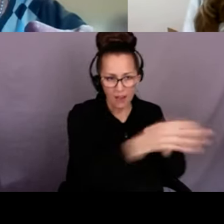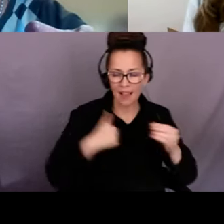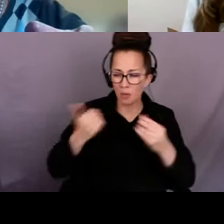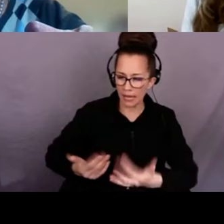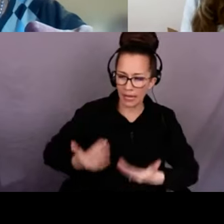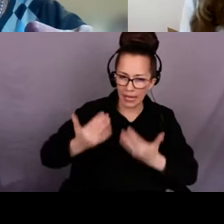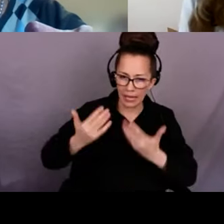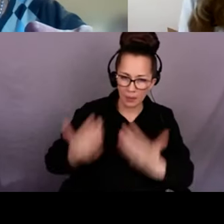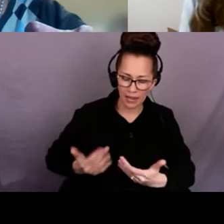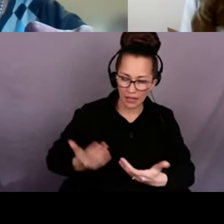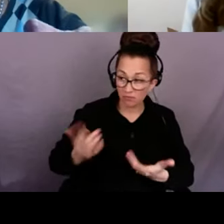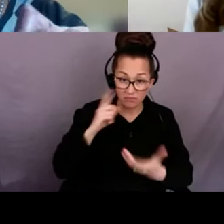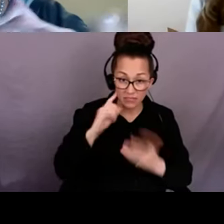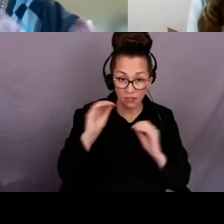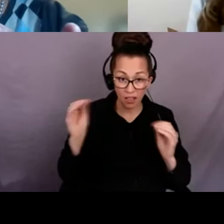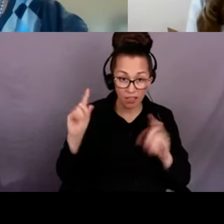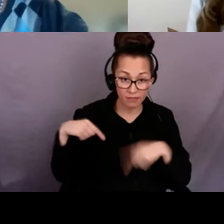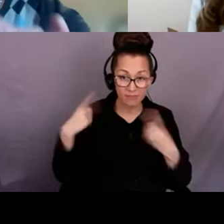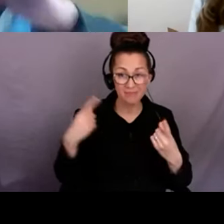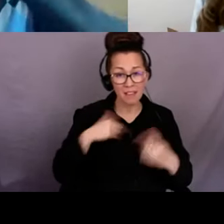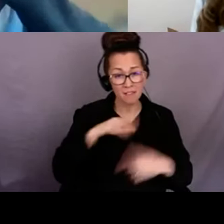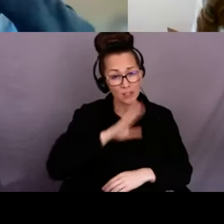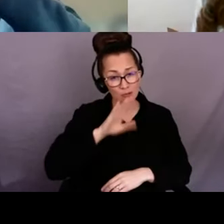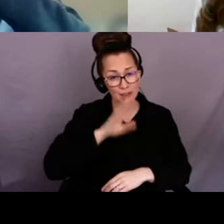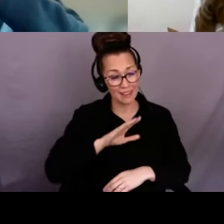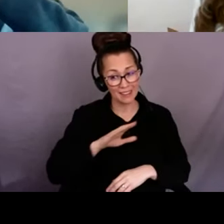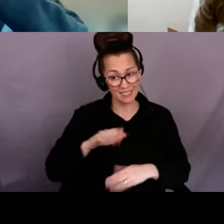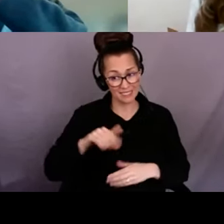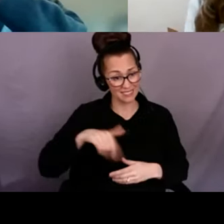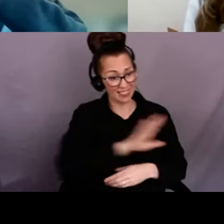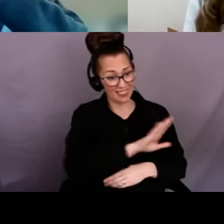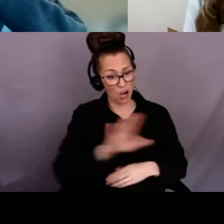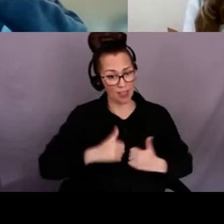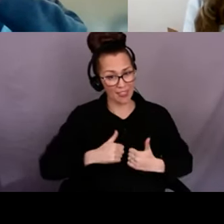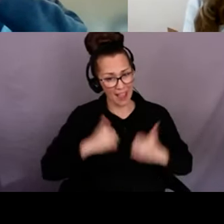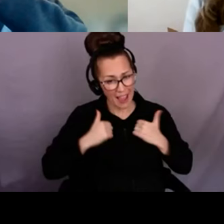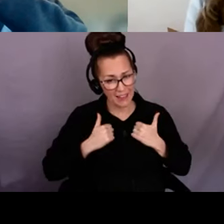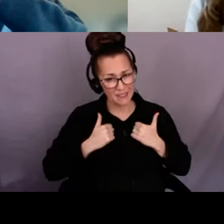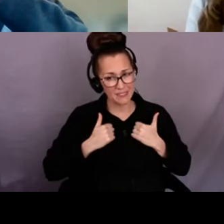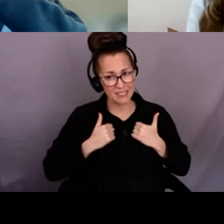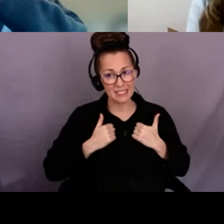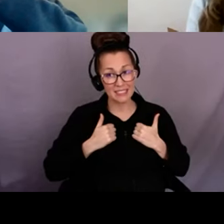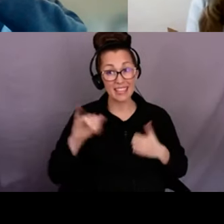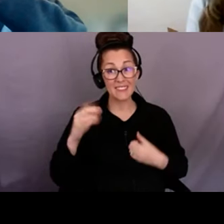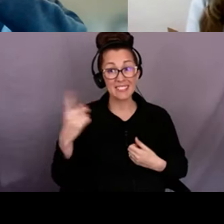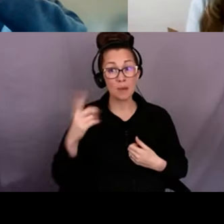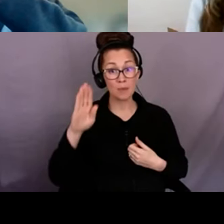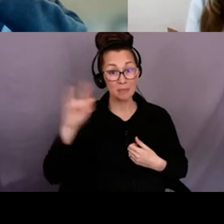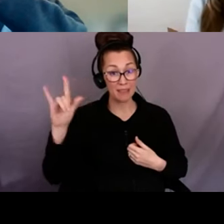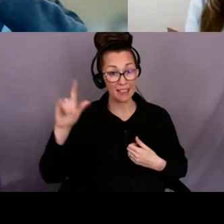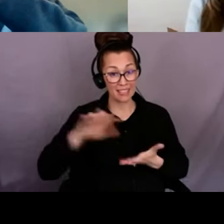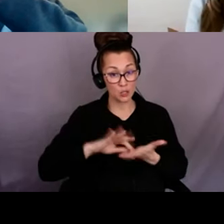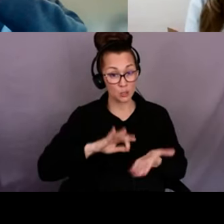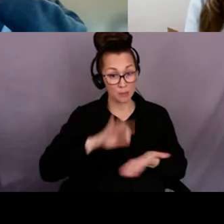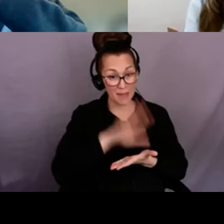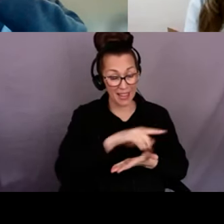It is a frustrating process. We are talking about people's lives. If somebody's bill needs to be paid so that they can stay